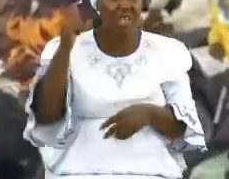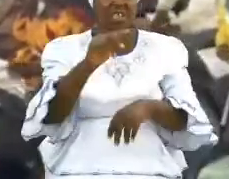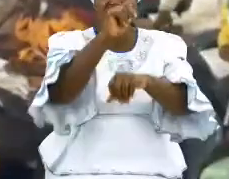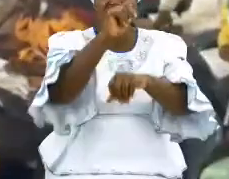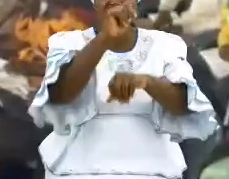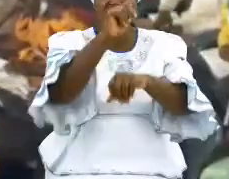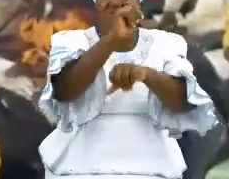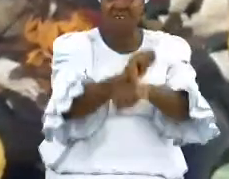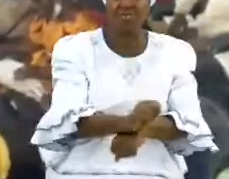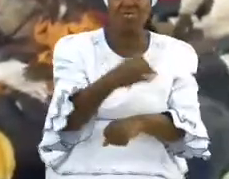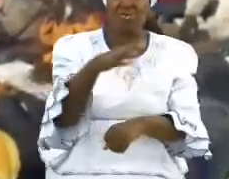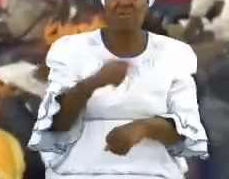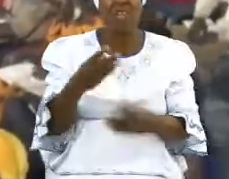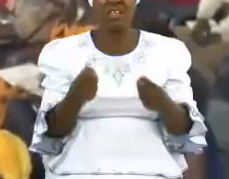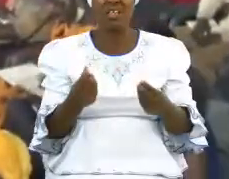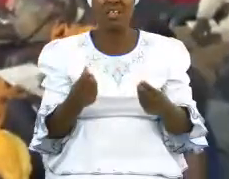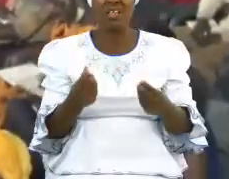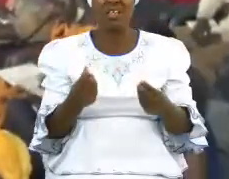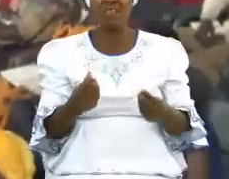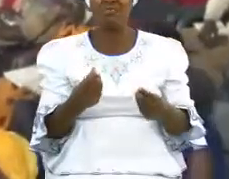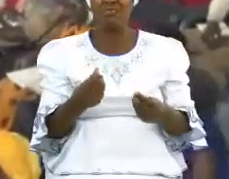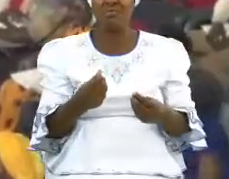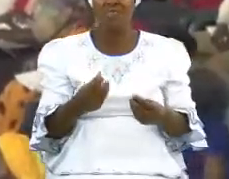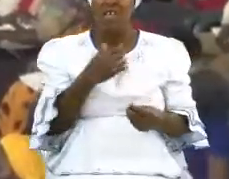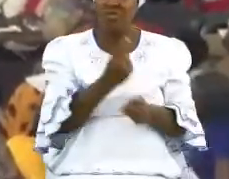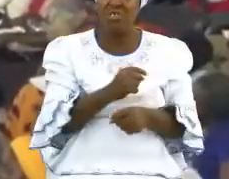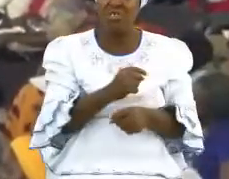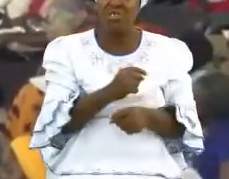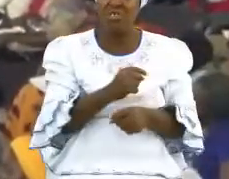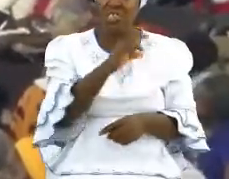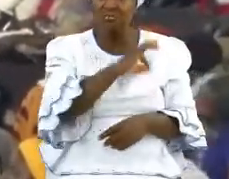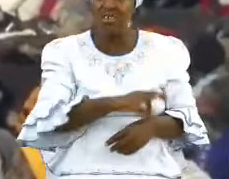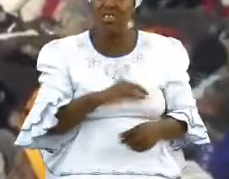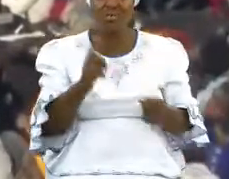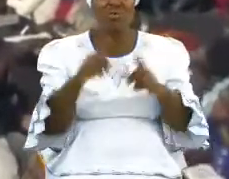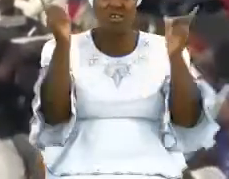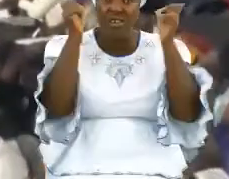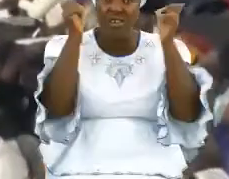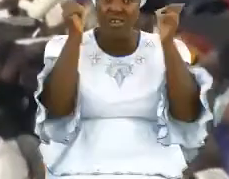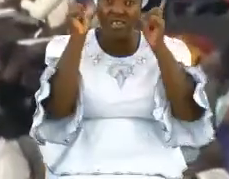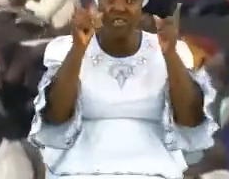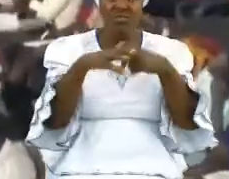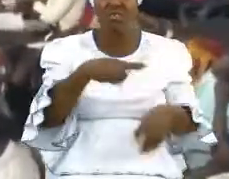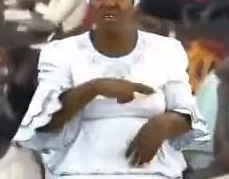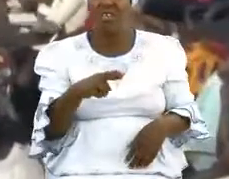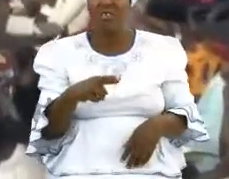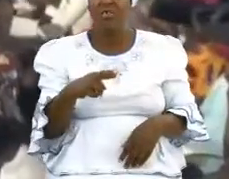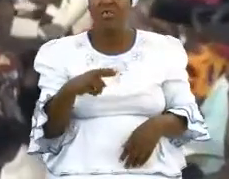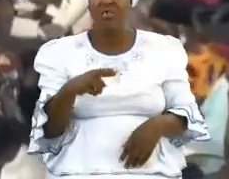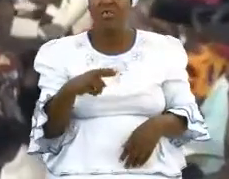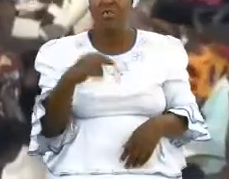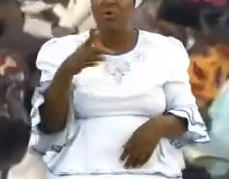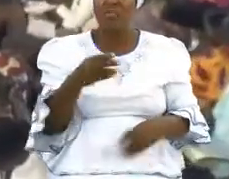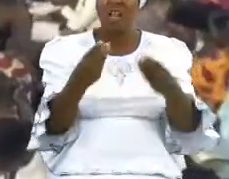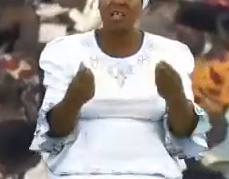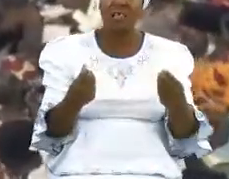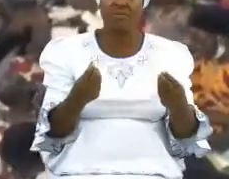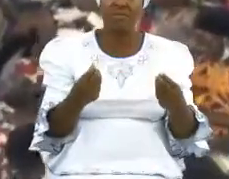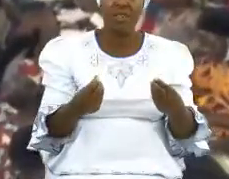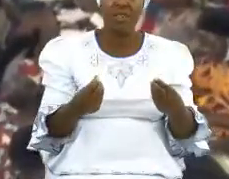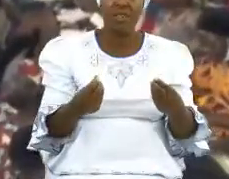the land. They're interested in listening to the religion of the land.